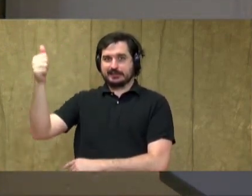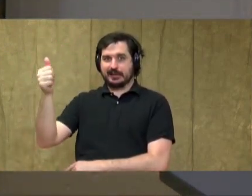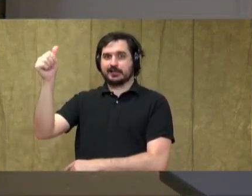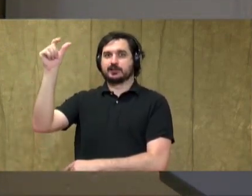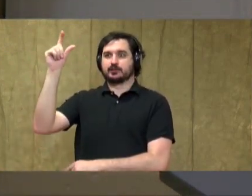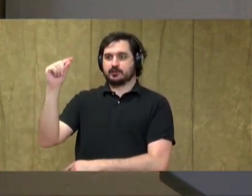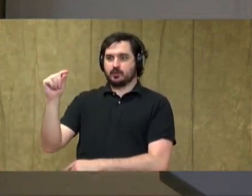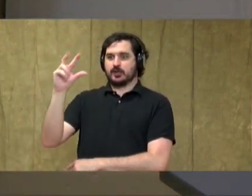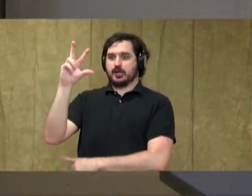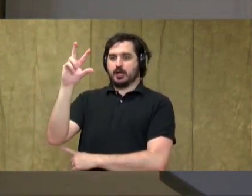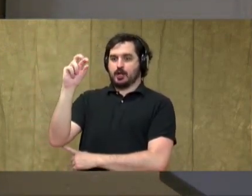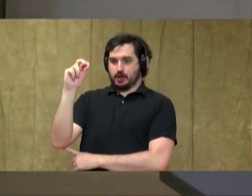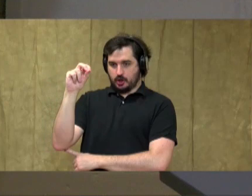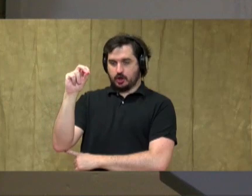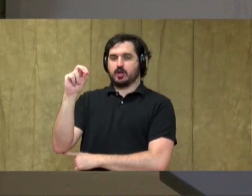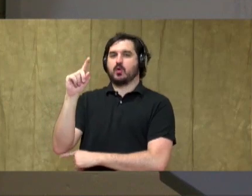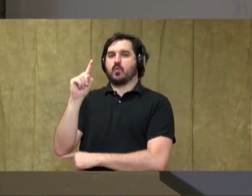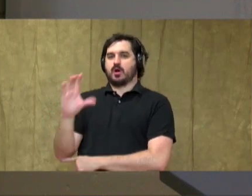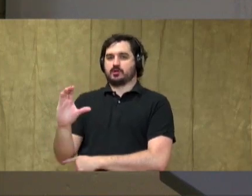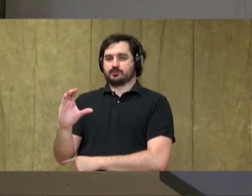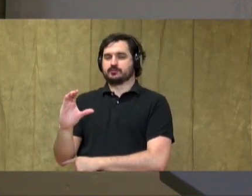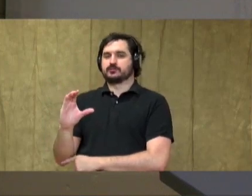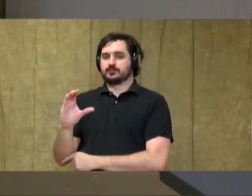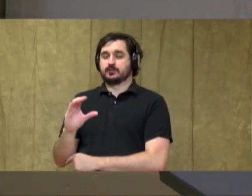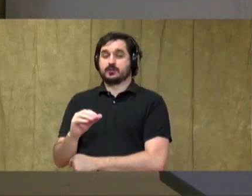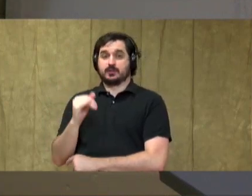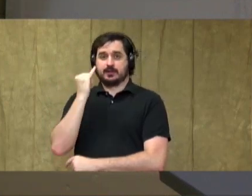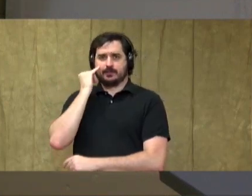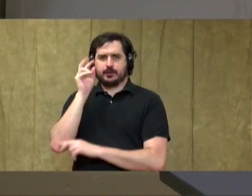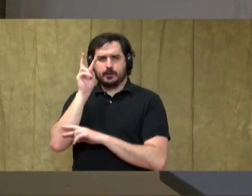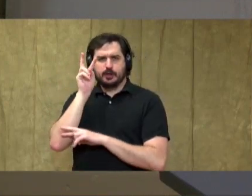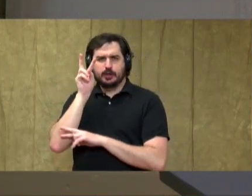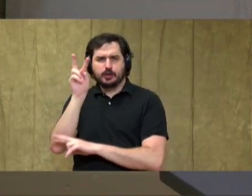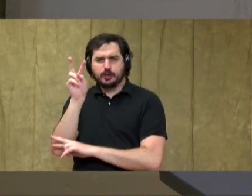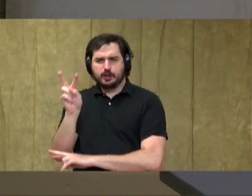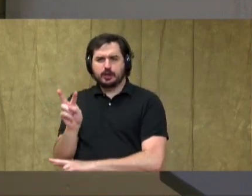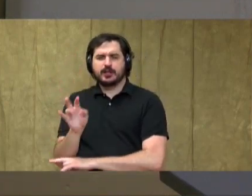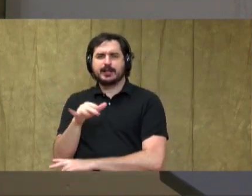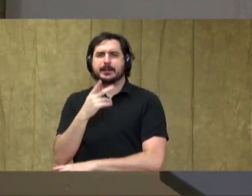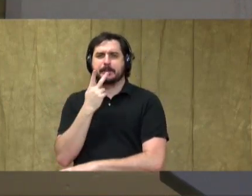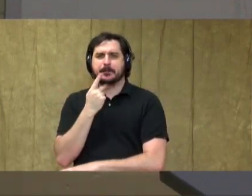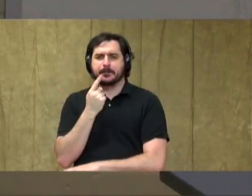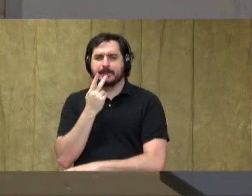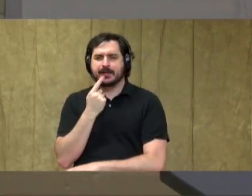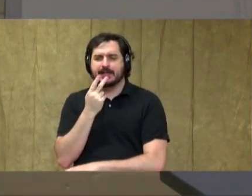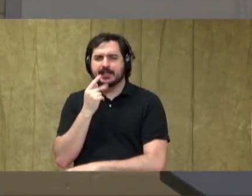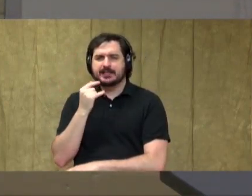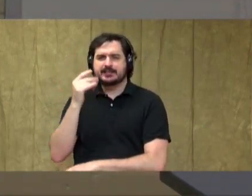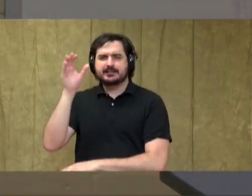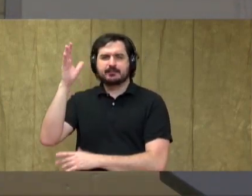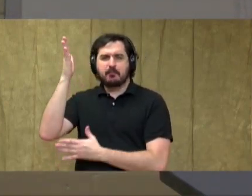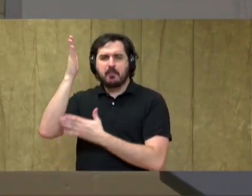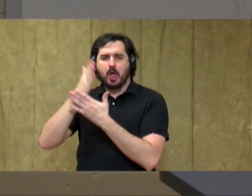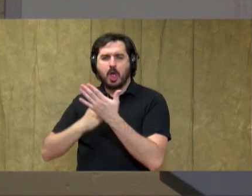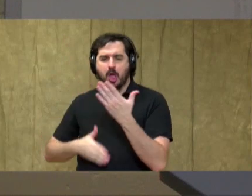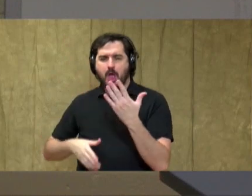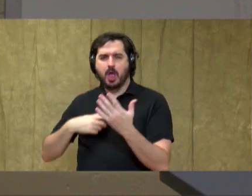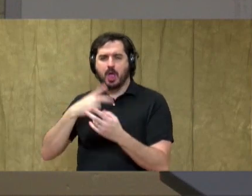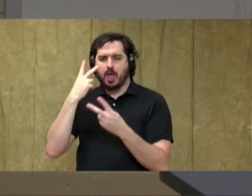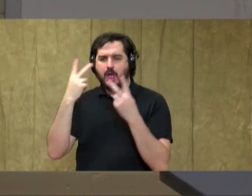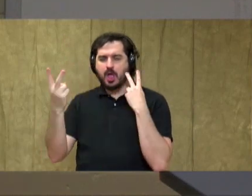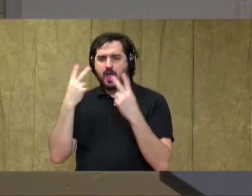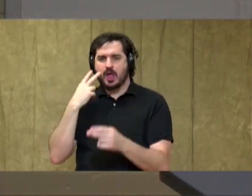20, 30 hundredths. But if you look at the pink amount shaded, we can see that